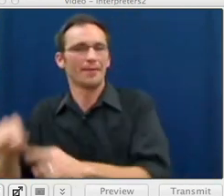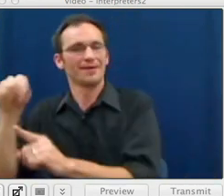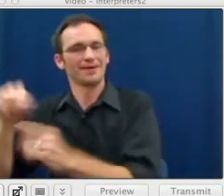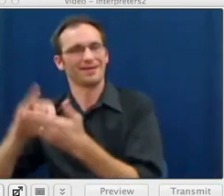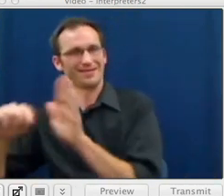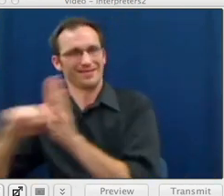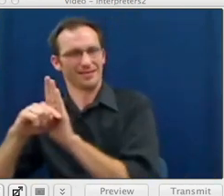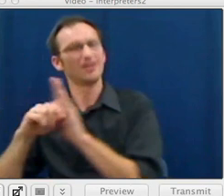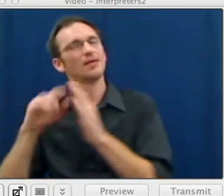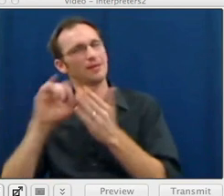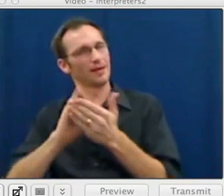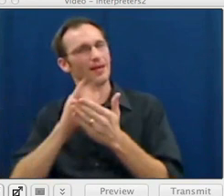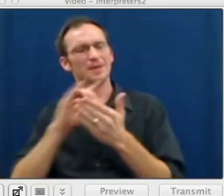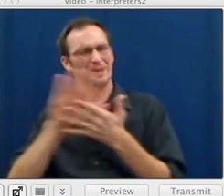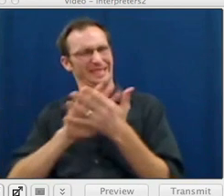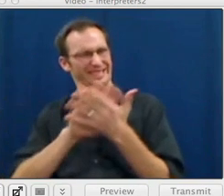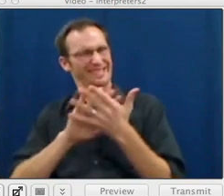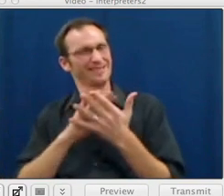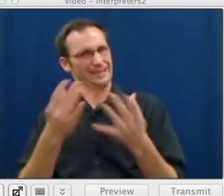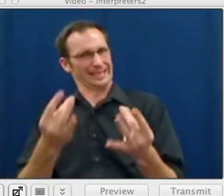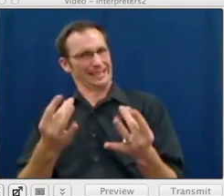it.